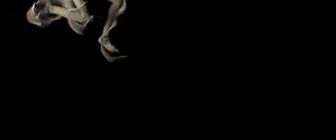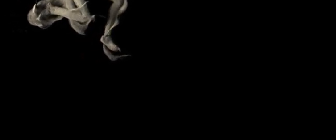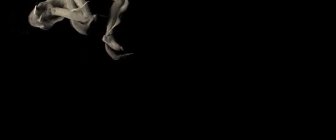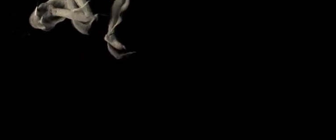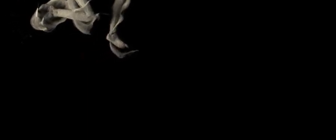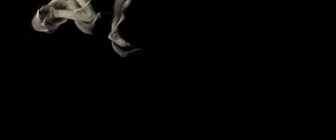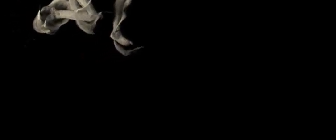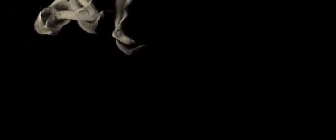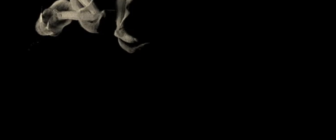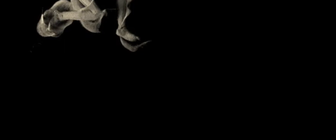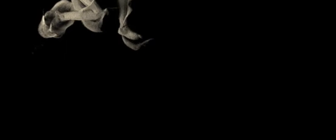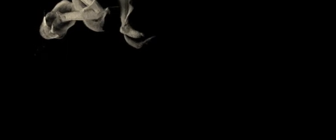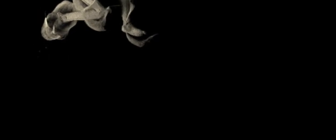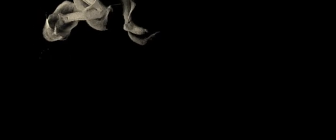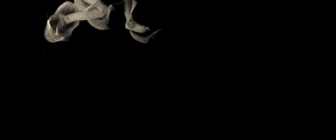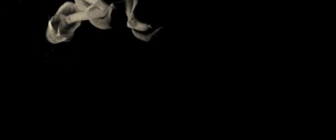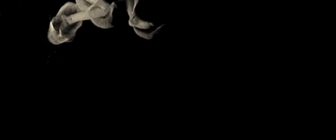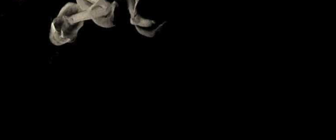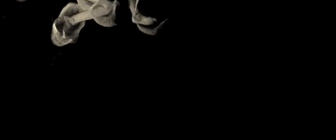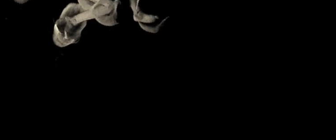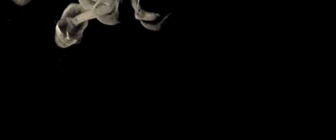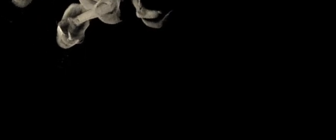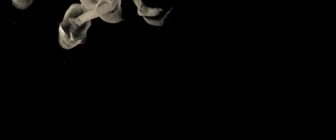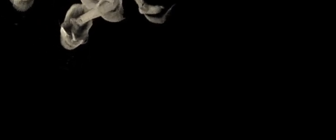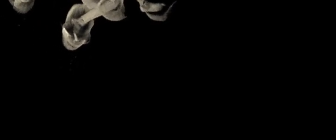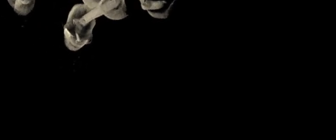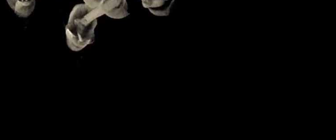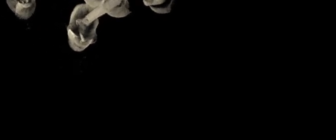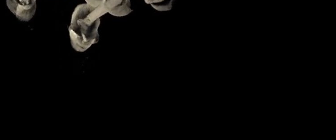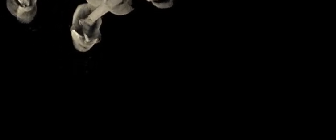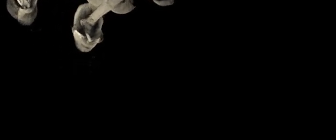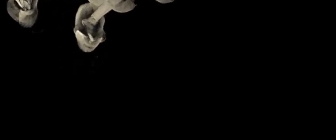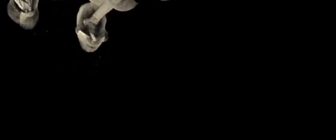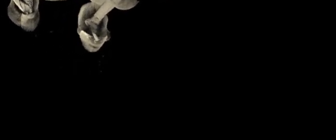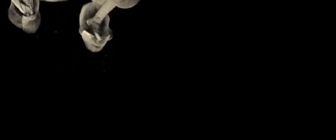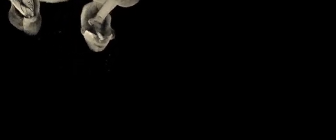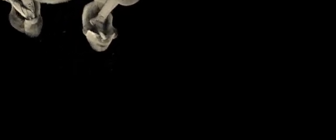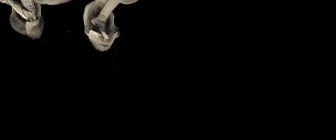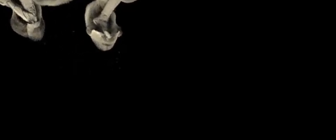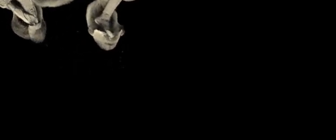Thank you.